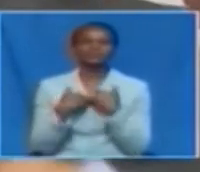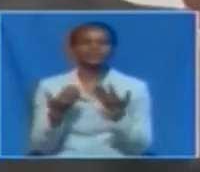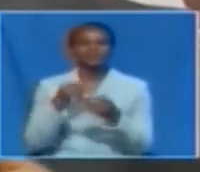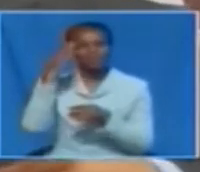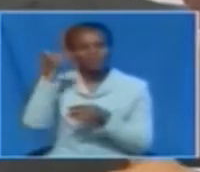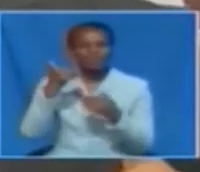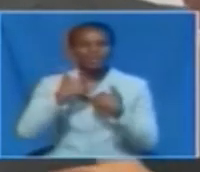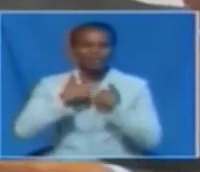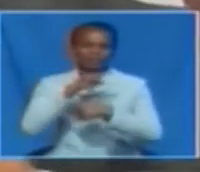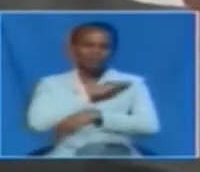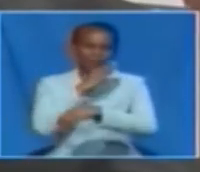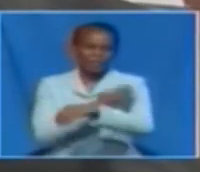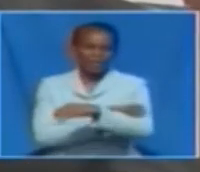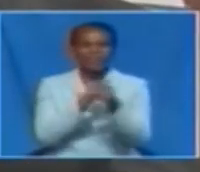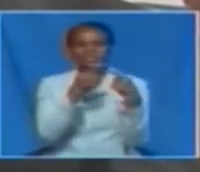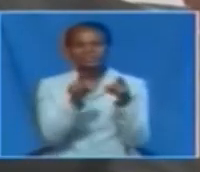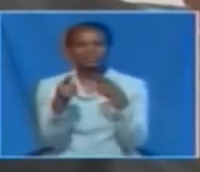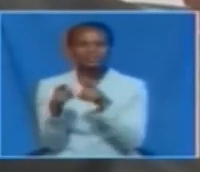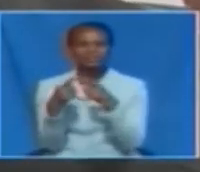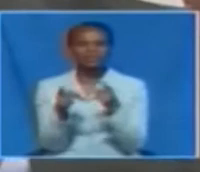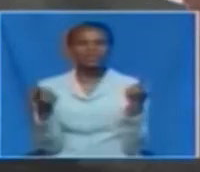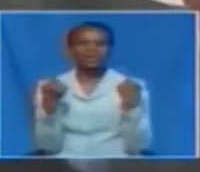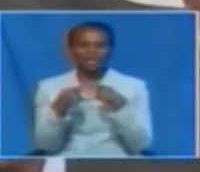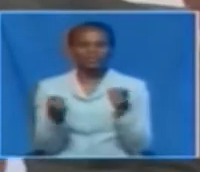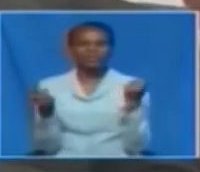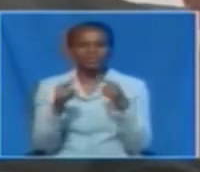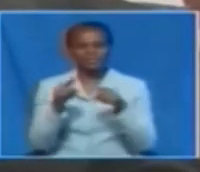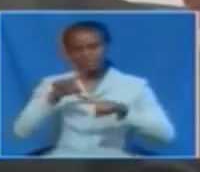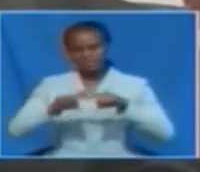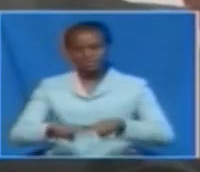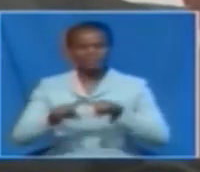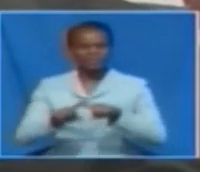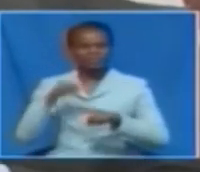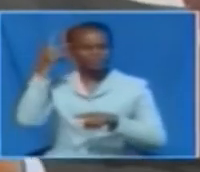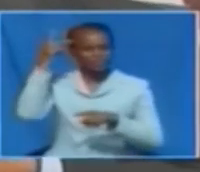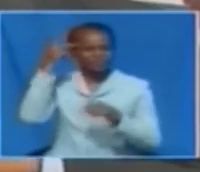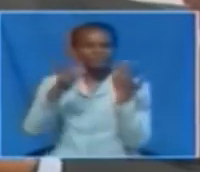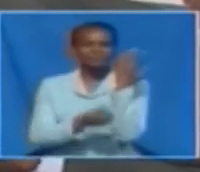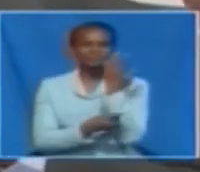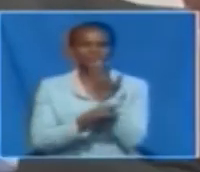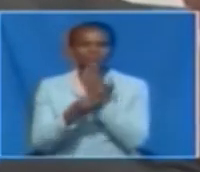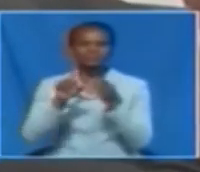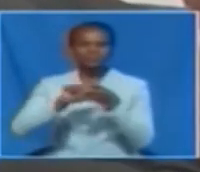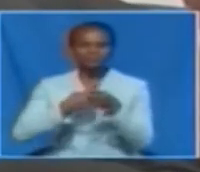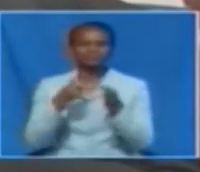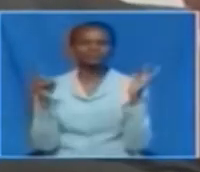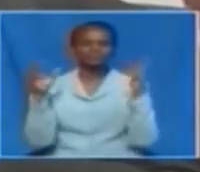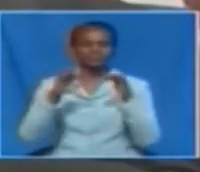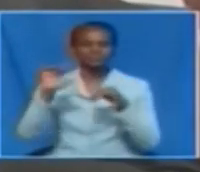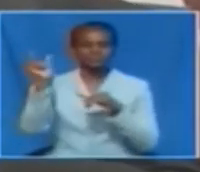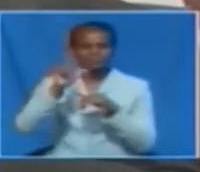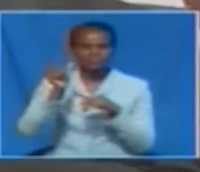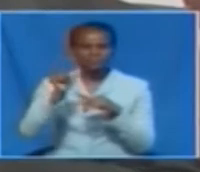they have power to vary when the convention is going to be held, depending on the political developments. The next convention of the